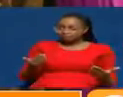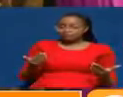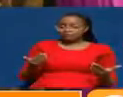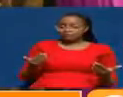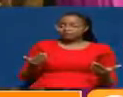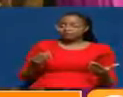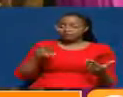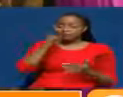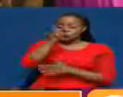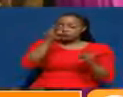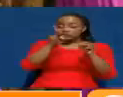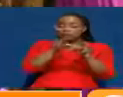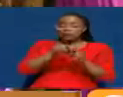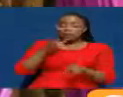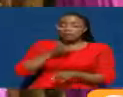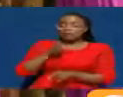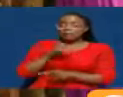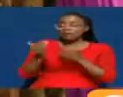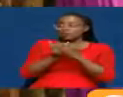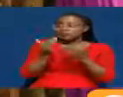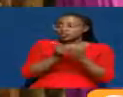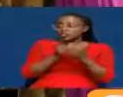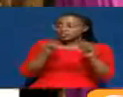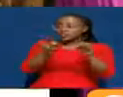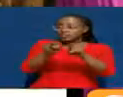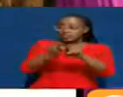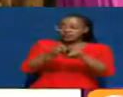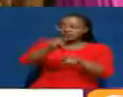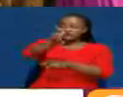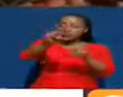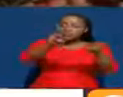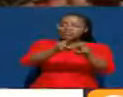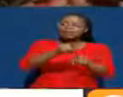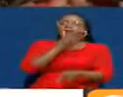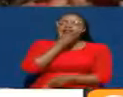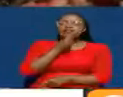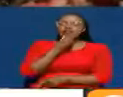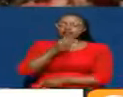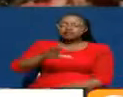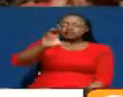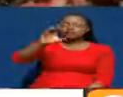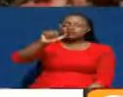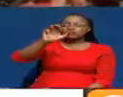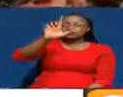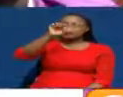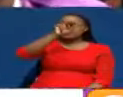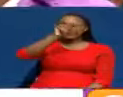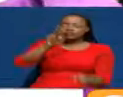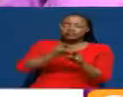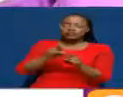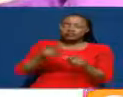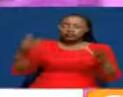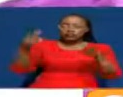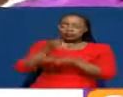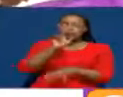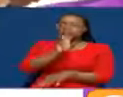ya wewe kama mama, mule katika hali ya wewe kama baba. As Caroline's coffin was lowered, the